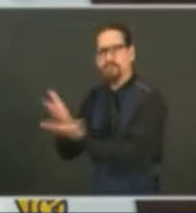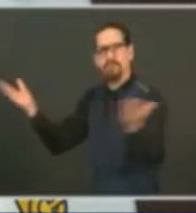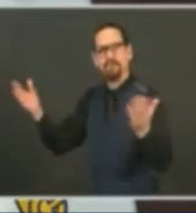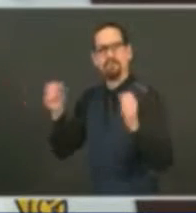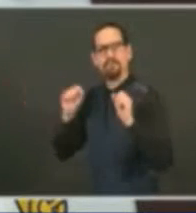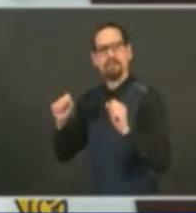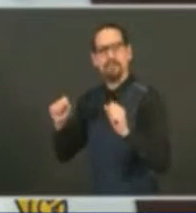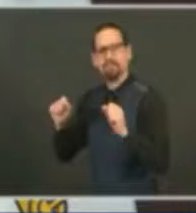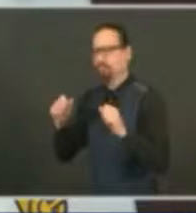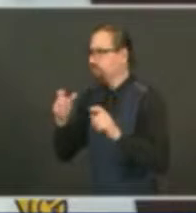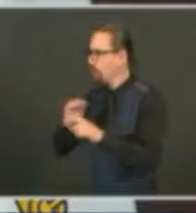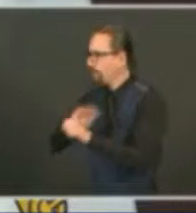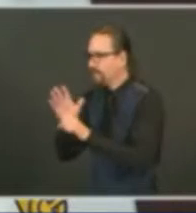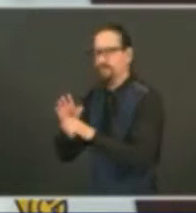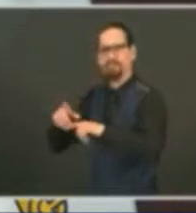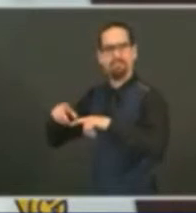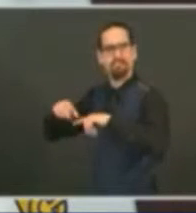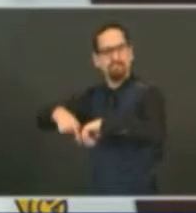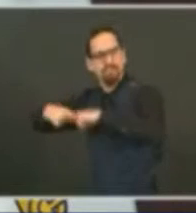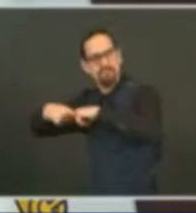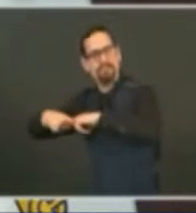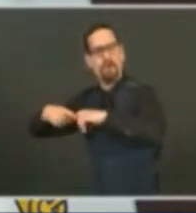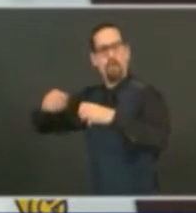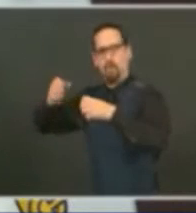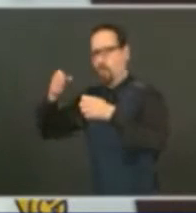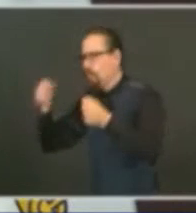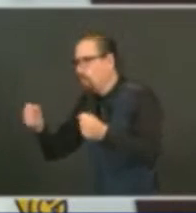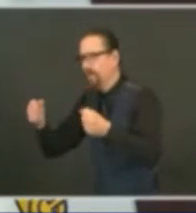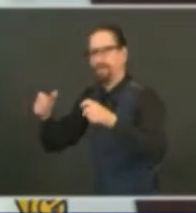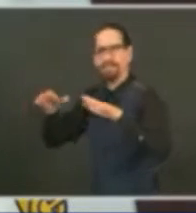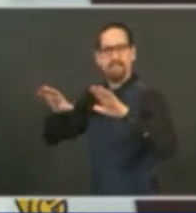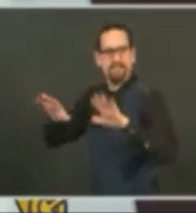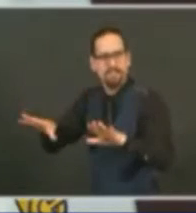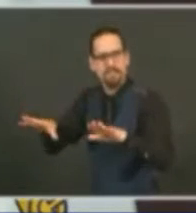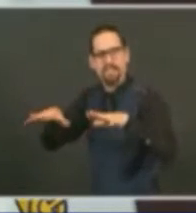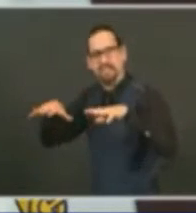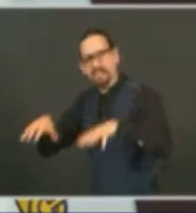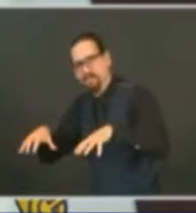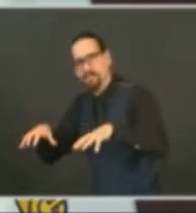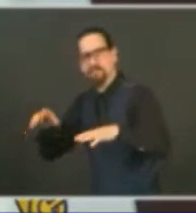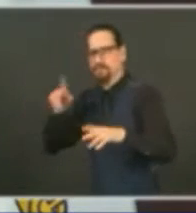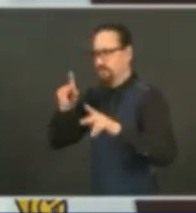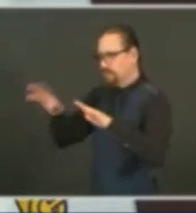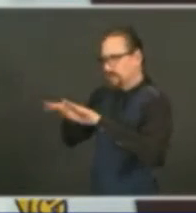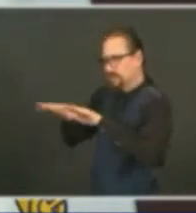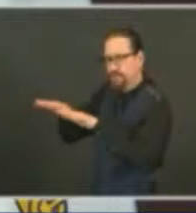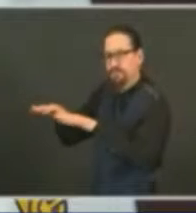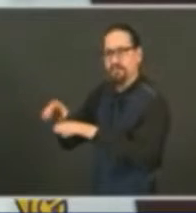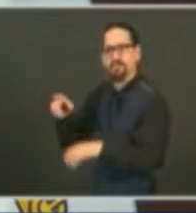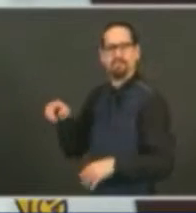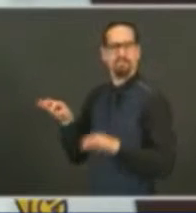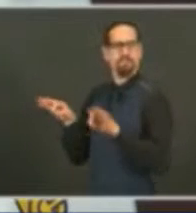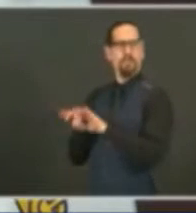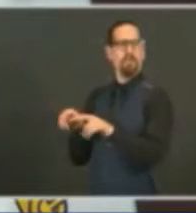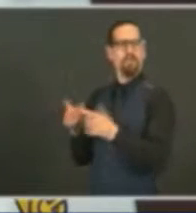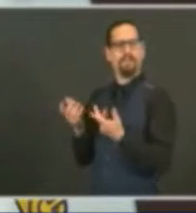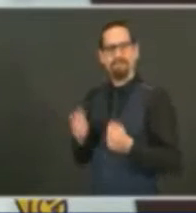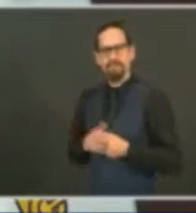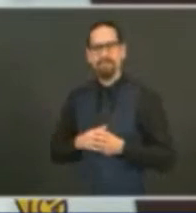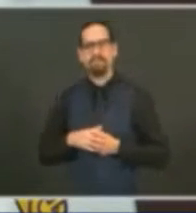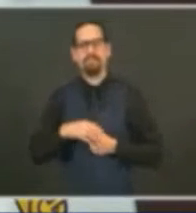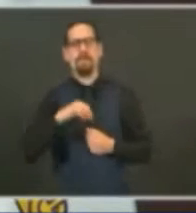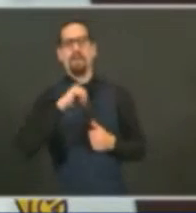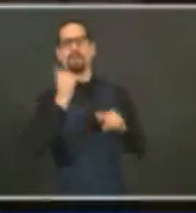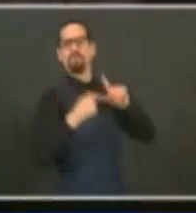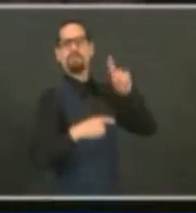gyms, decreasing the risk of spread across our state during this 2-week time frame. Governor, I know we just got past